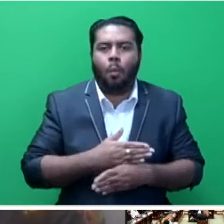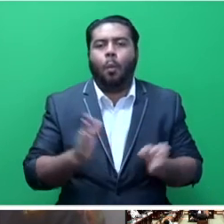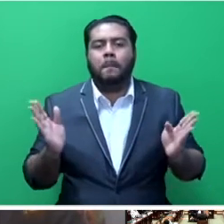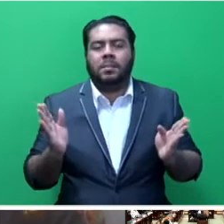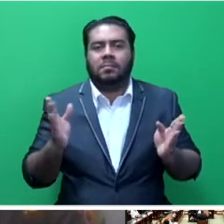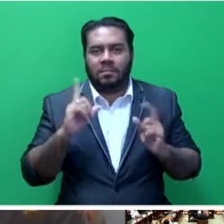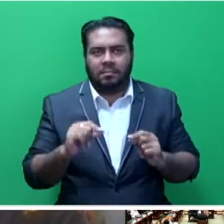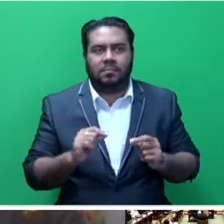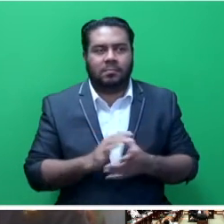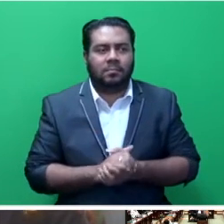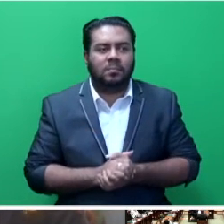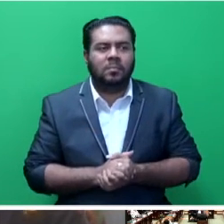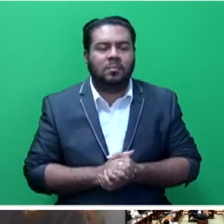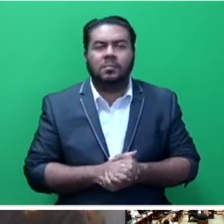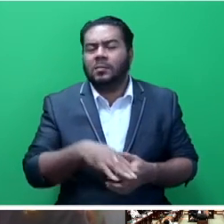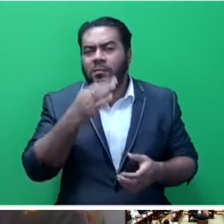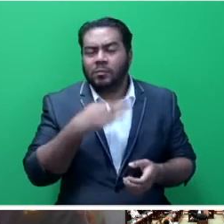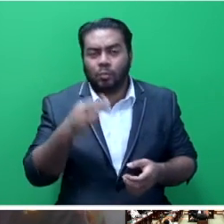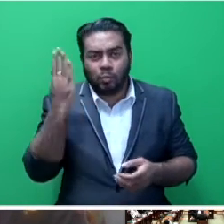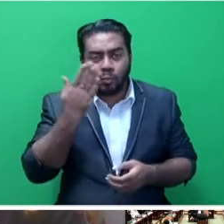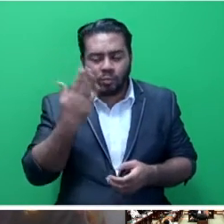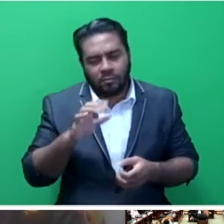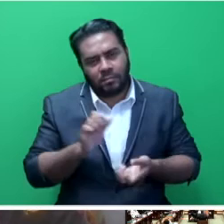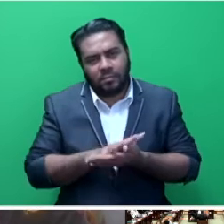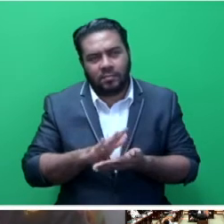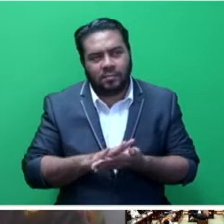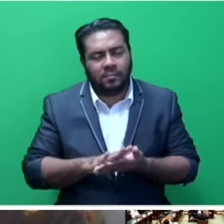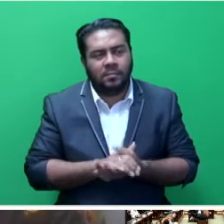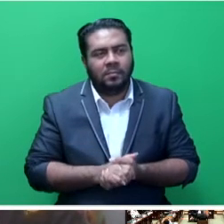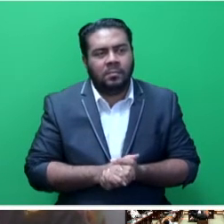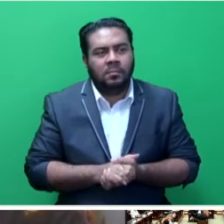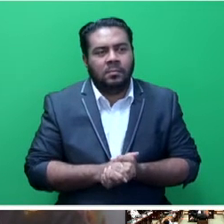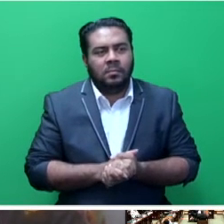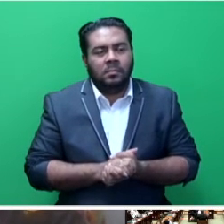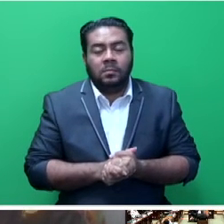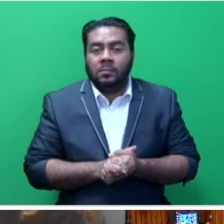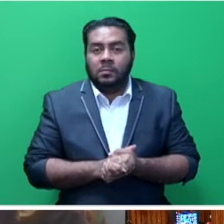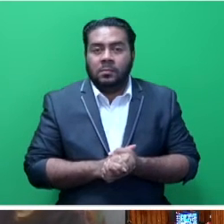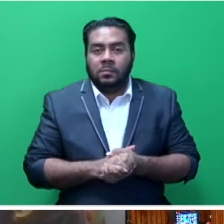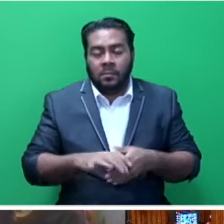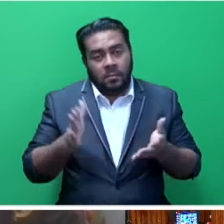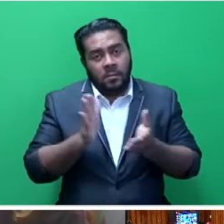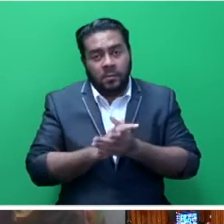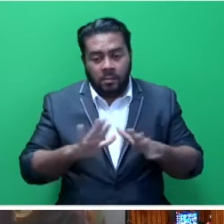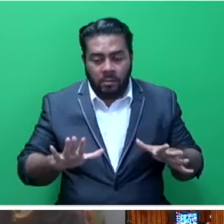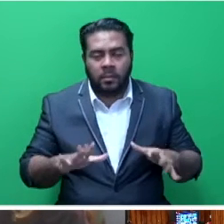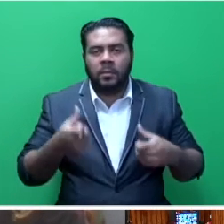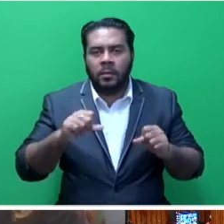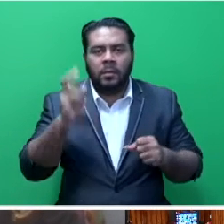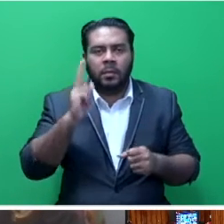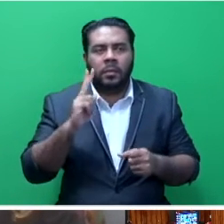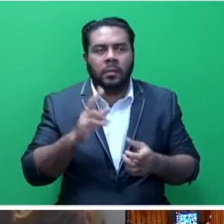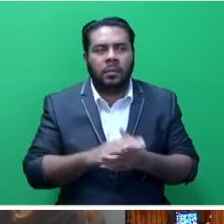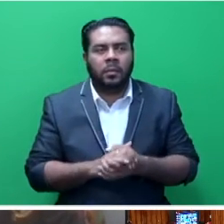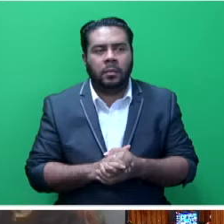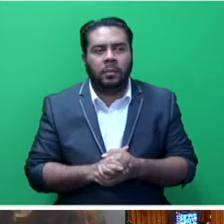that a few of the schools have been cleaned and left empty, and then only to be reused again. Honourable Speaker, a measured approach